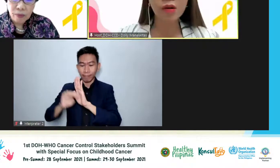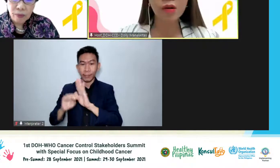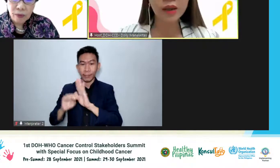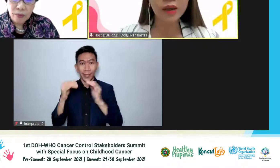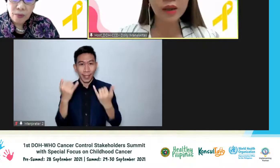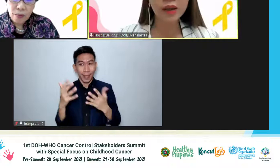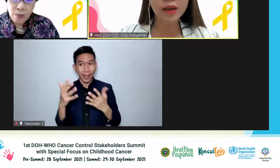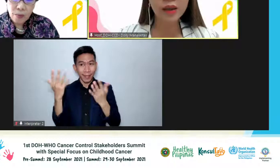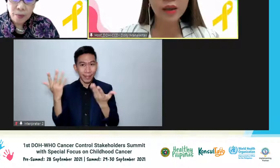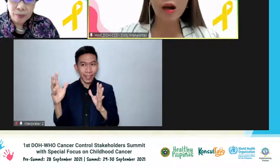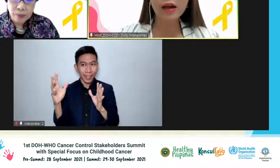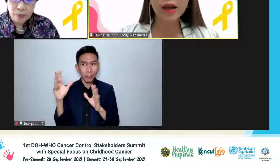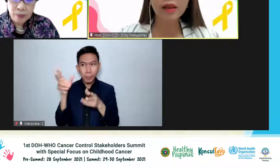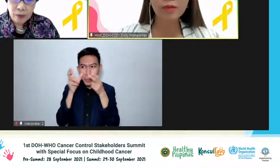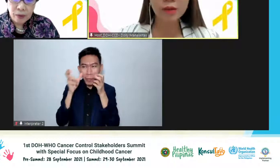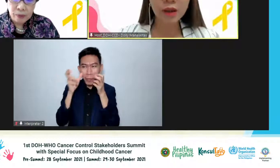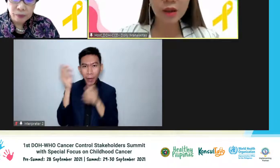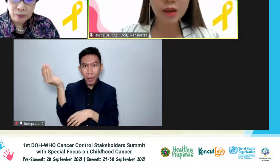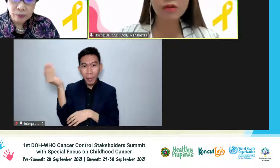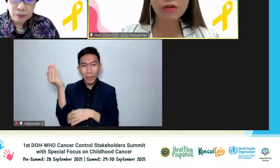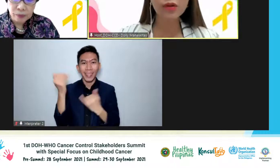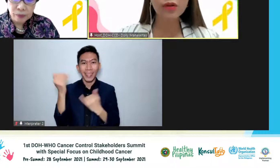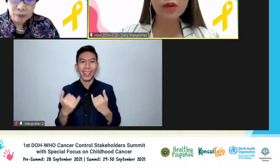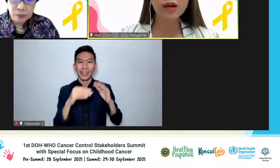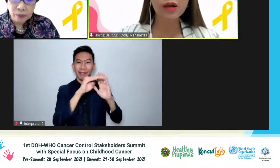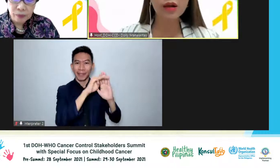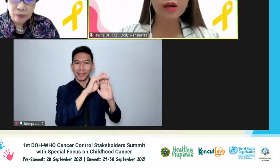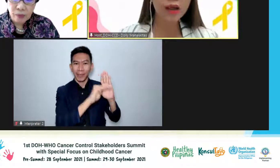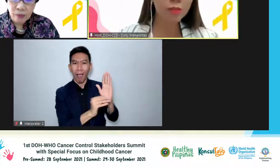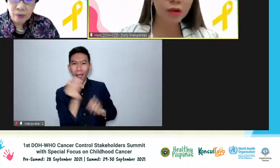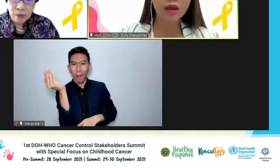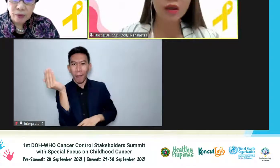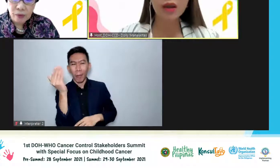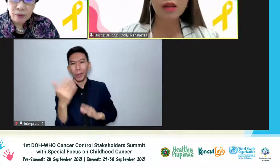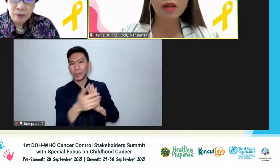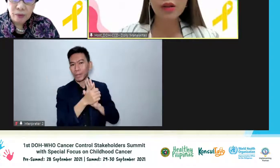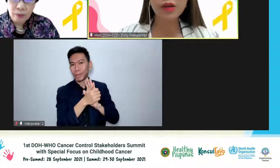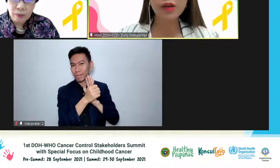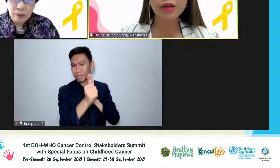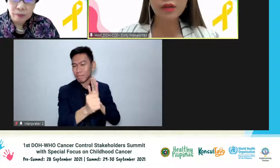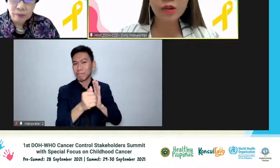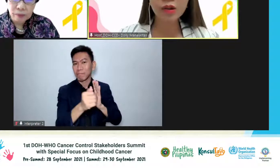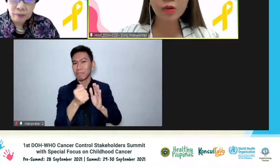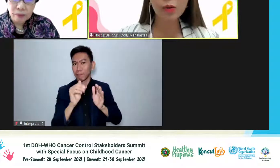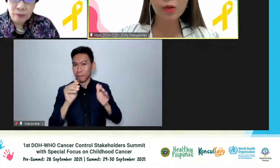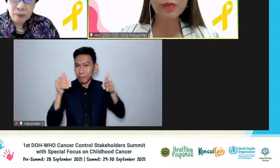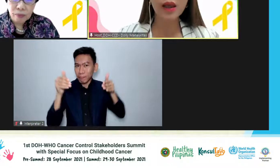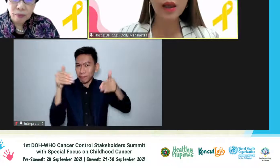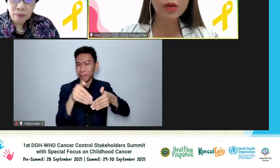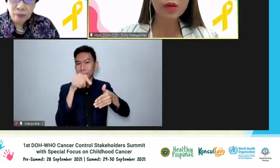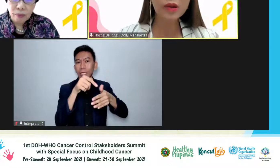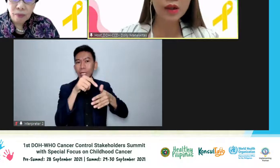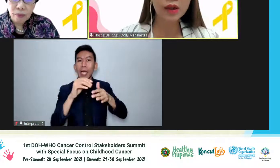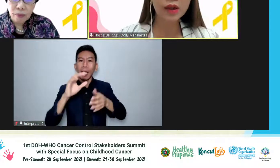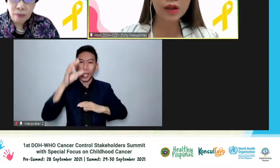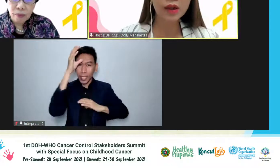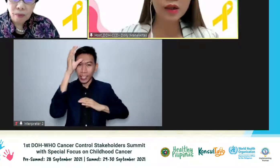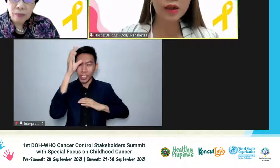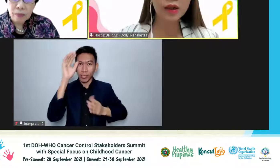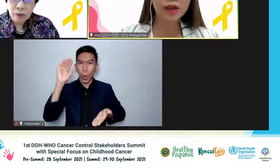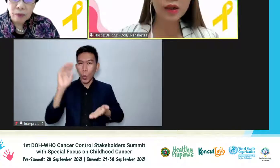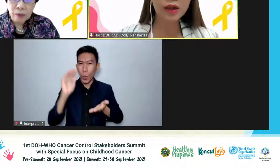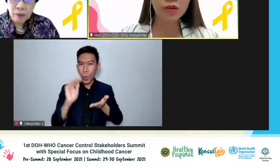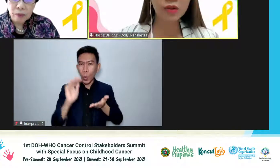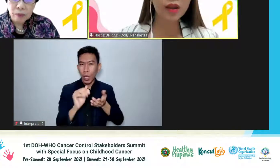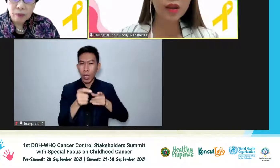this morning. Our lineup of speakers for today are experts in the field of cancer control and will be sharing updates on